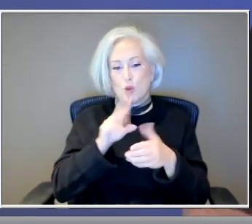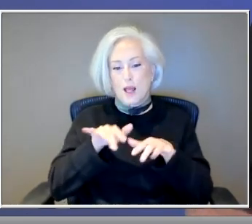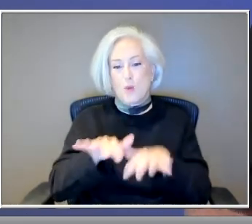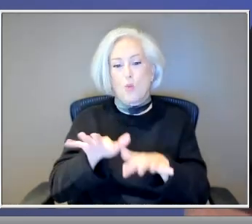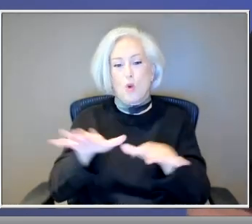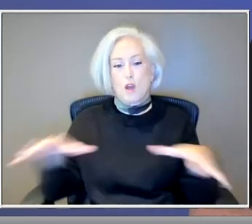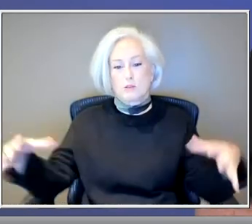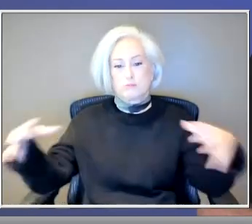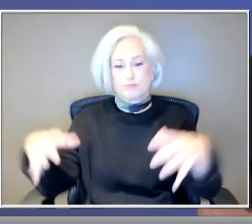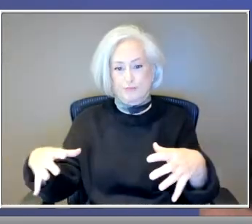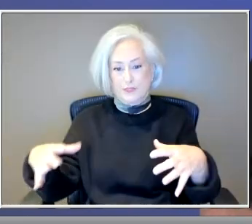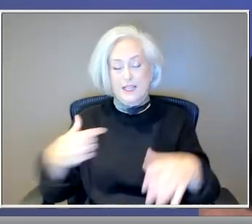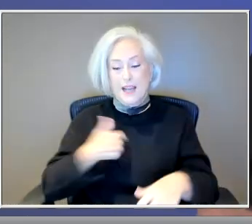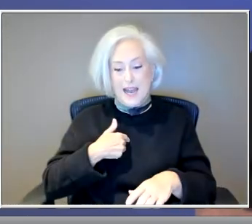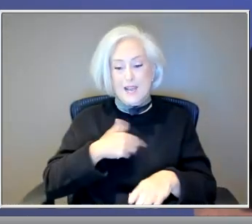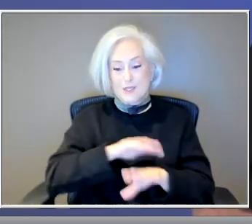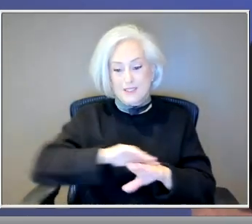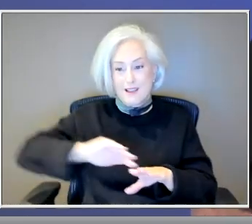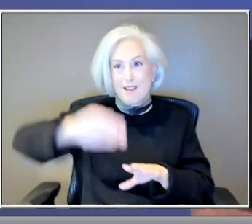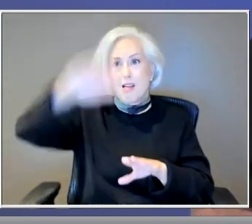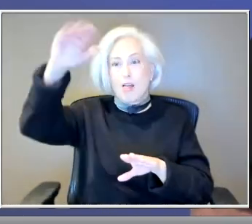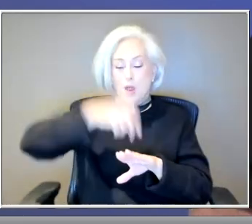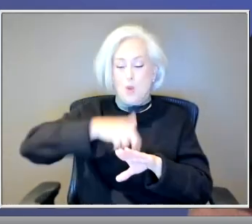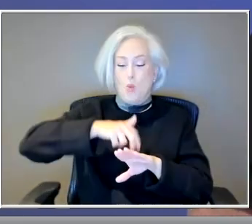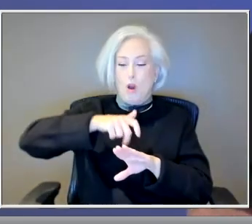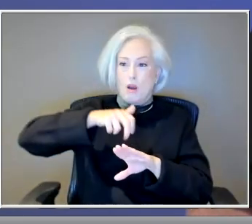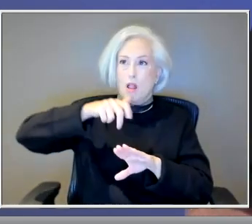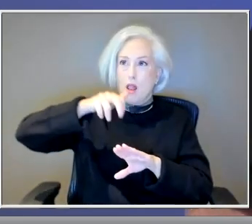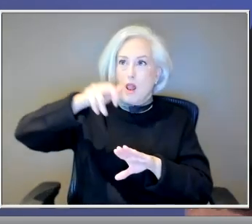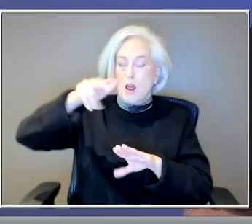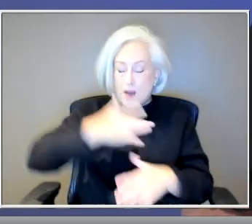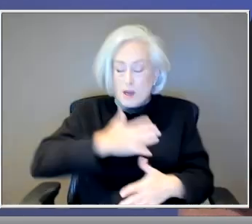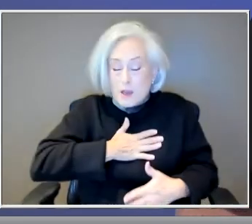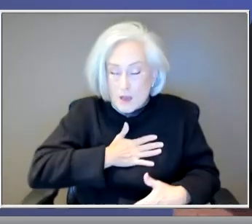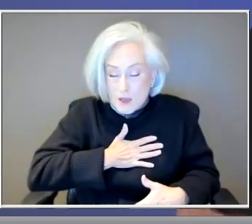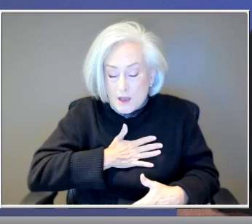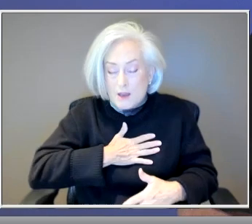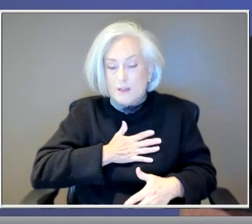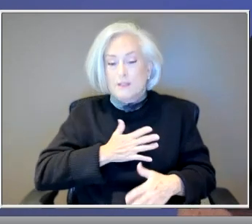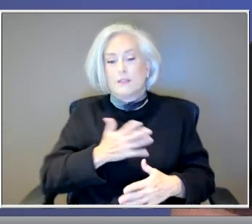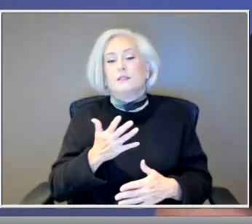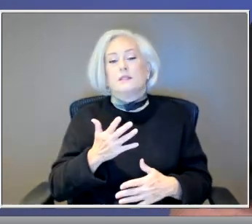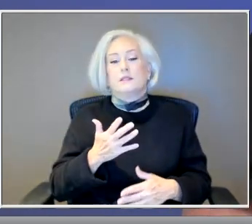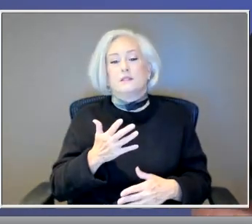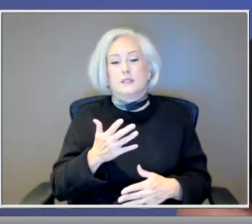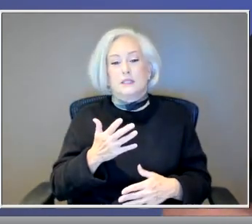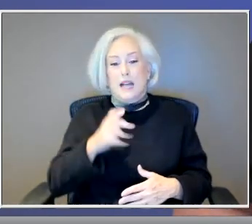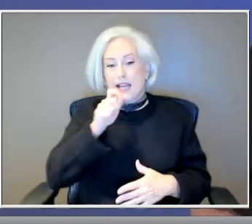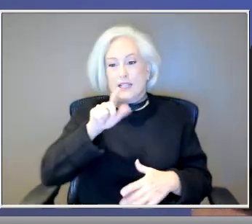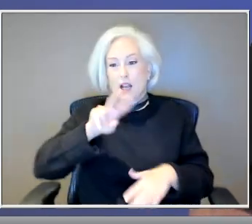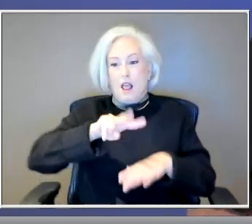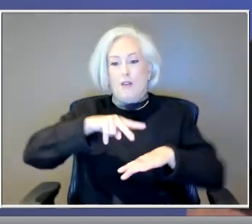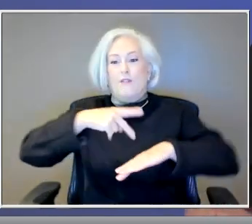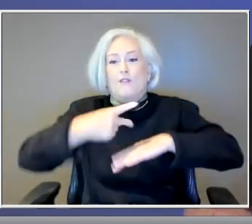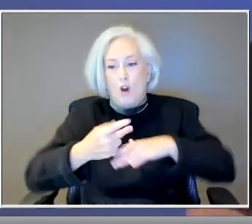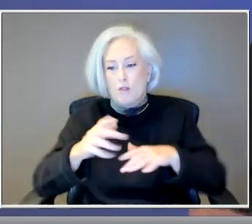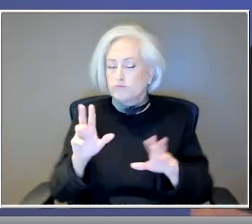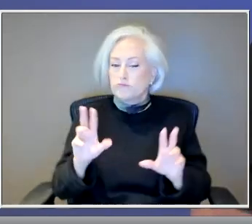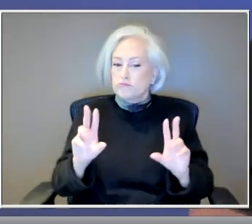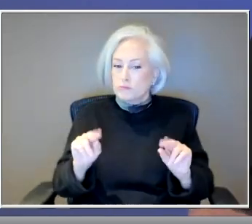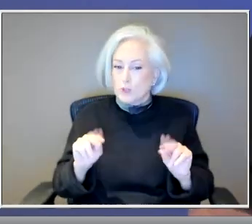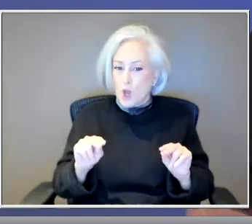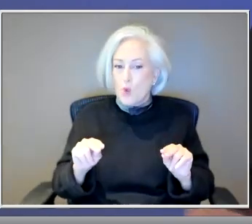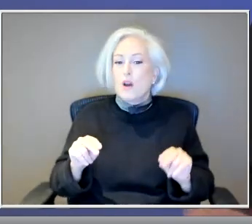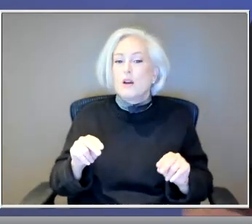it hit me. And, oh, wow. I didn't lose my balance. I actually was holding on to a rail and I